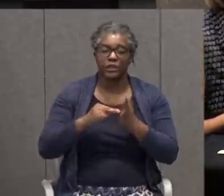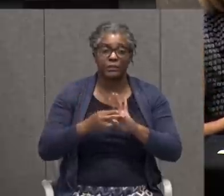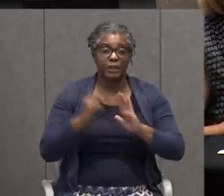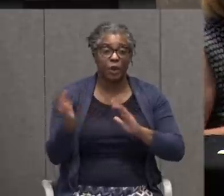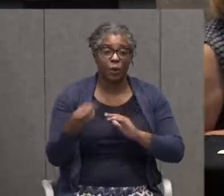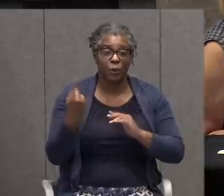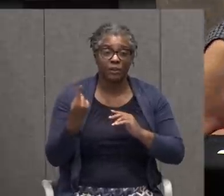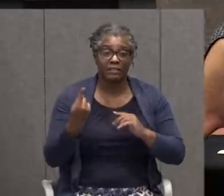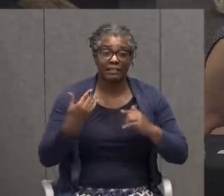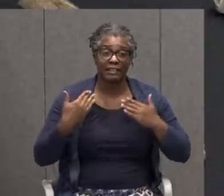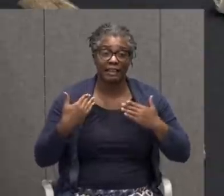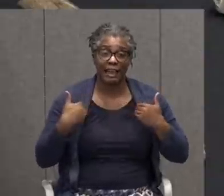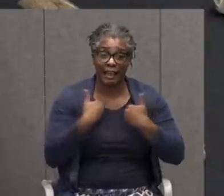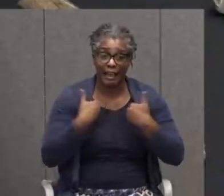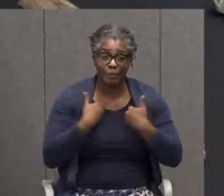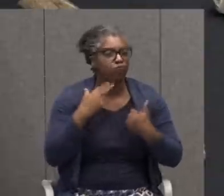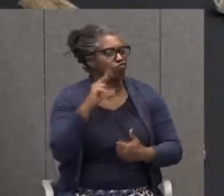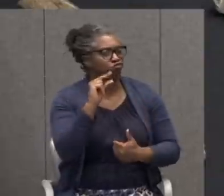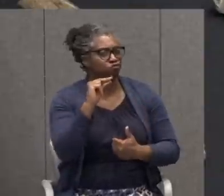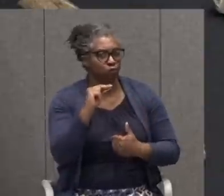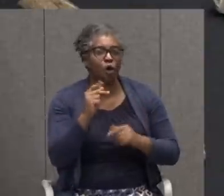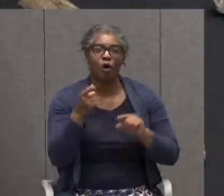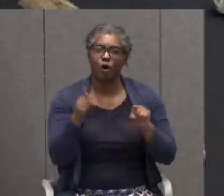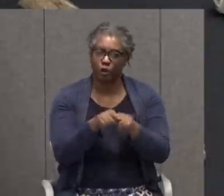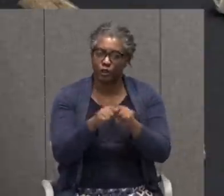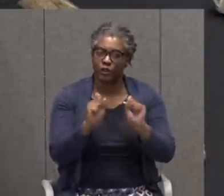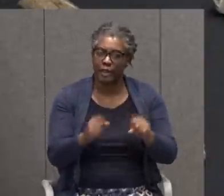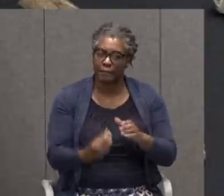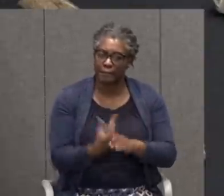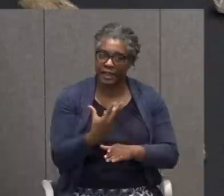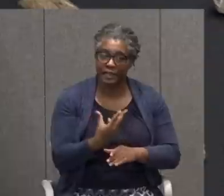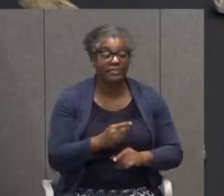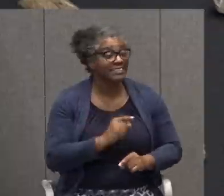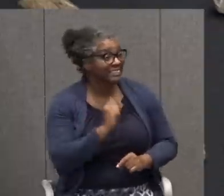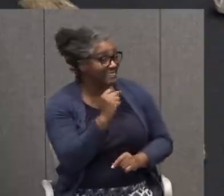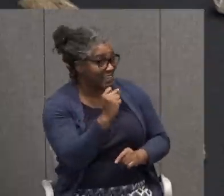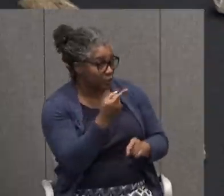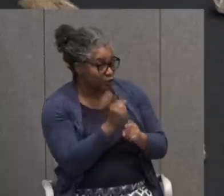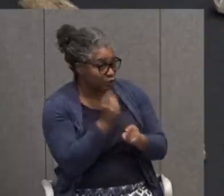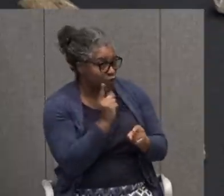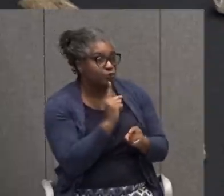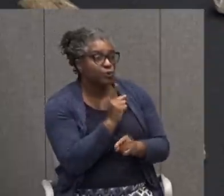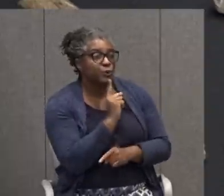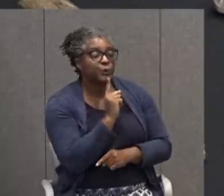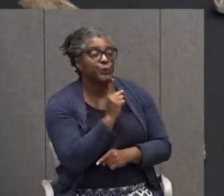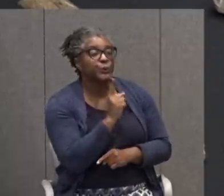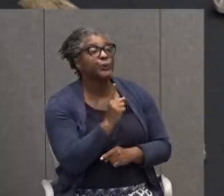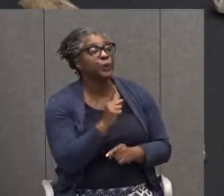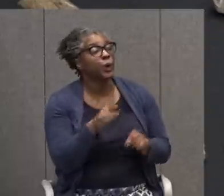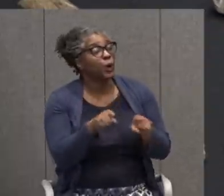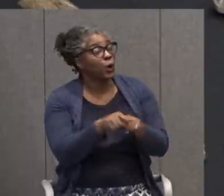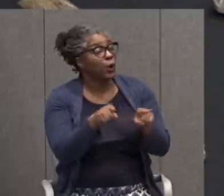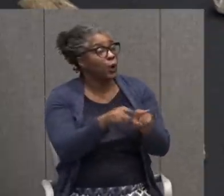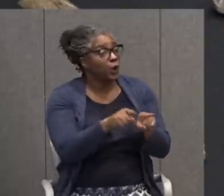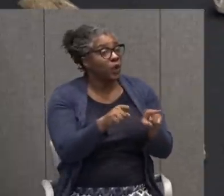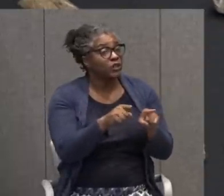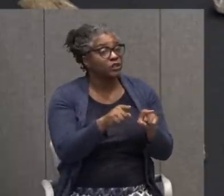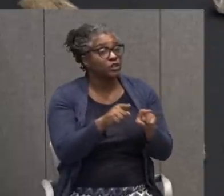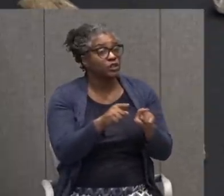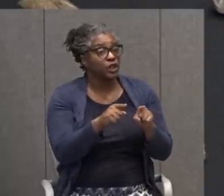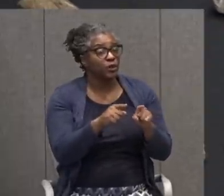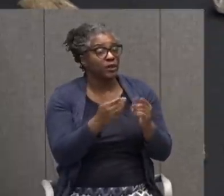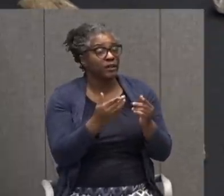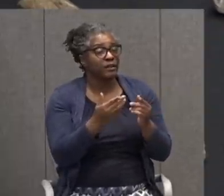us to study. It's true. And it can also be fossil remains of things that animals or plants leave